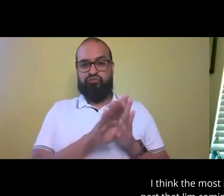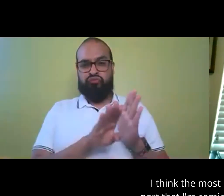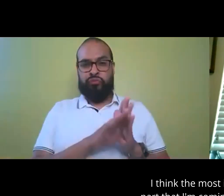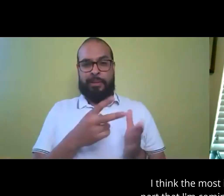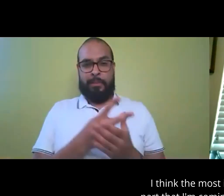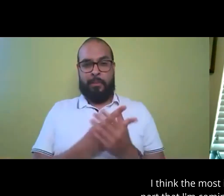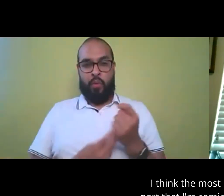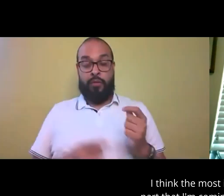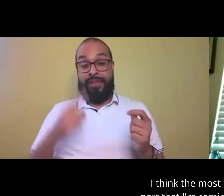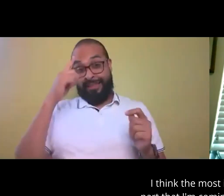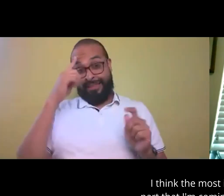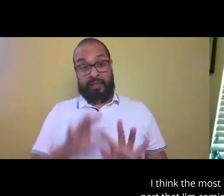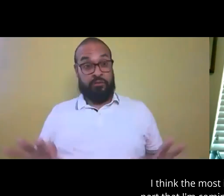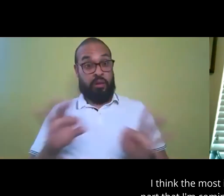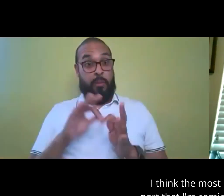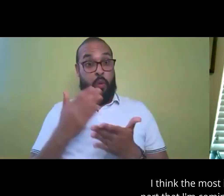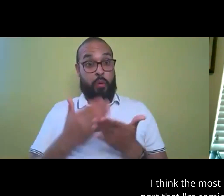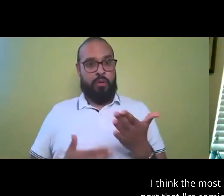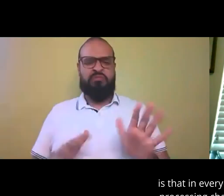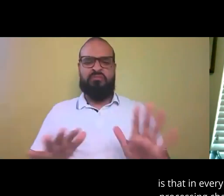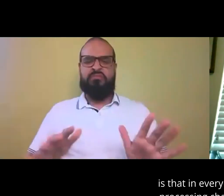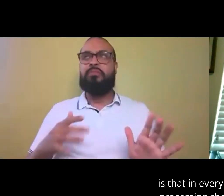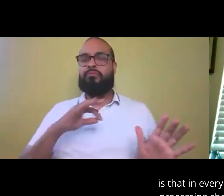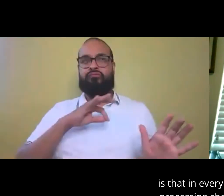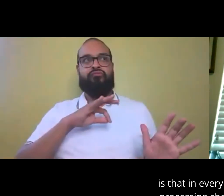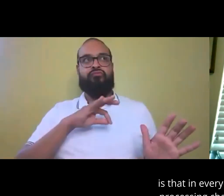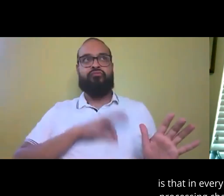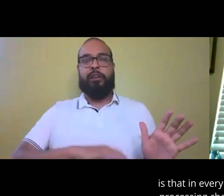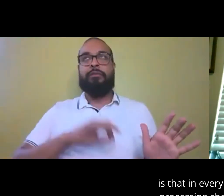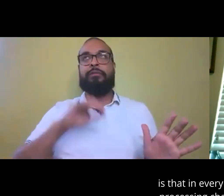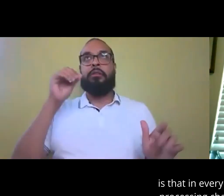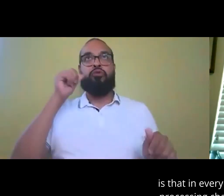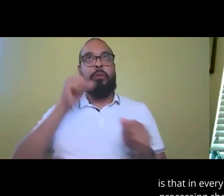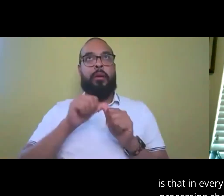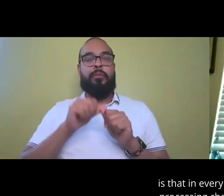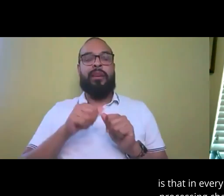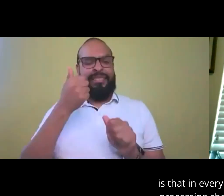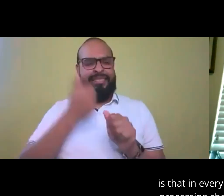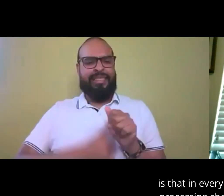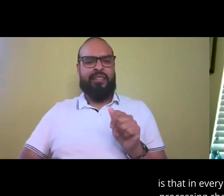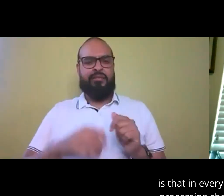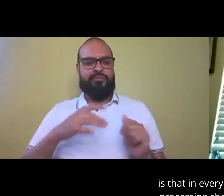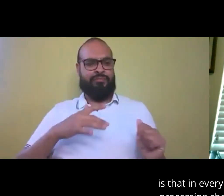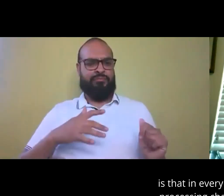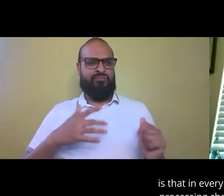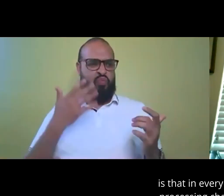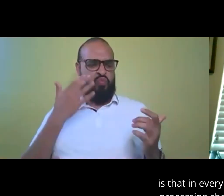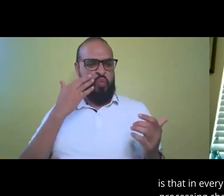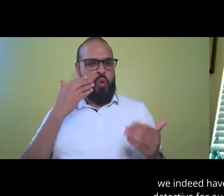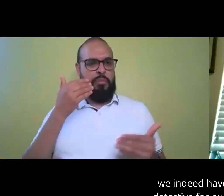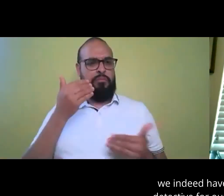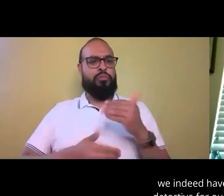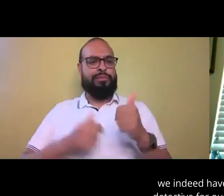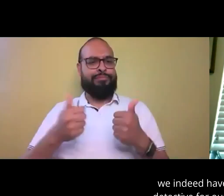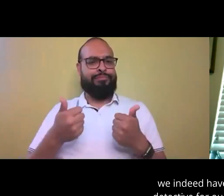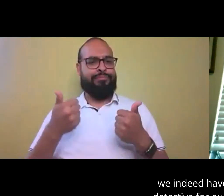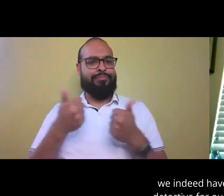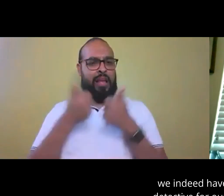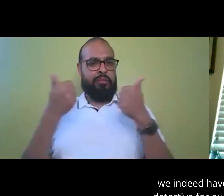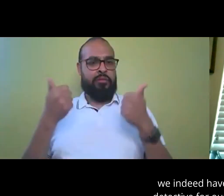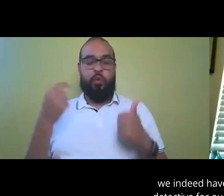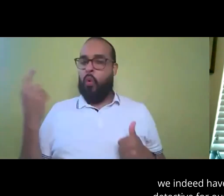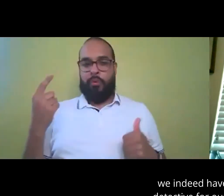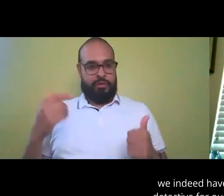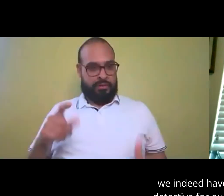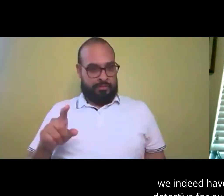important part that I'm coming away with is that in every sensory processing challenges, we indeed have